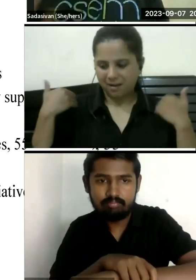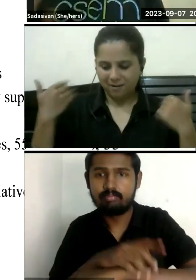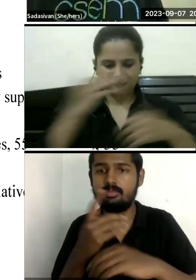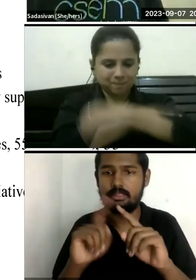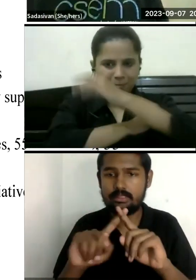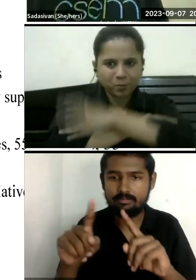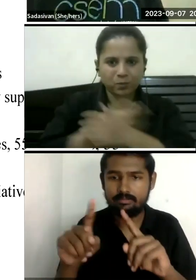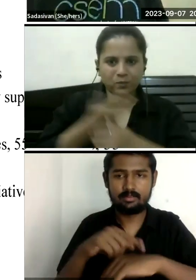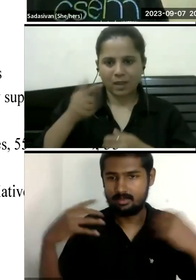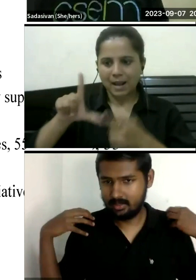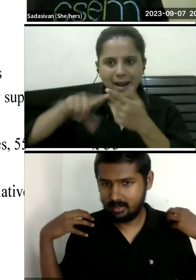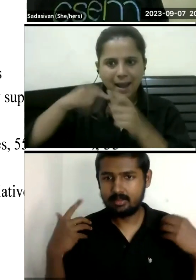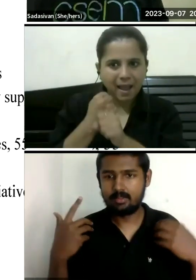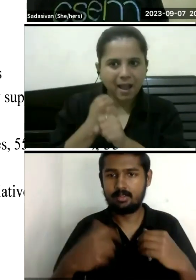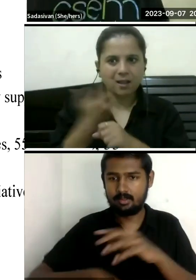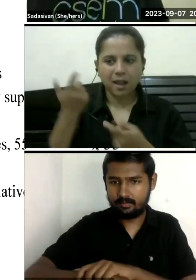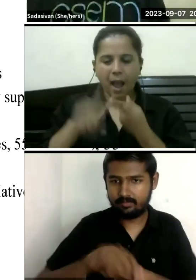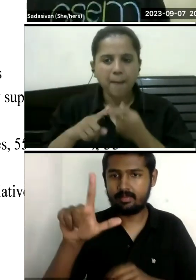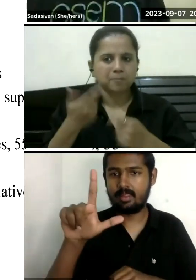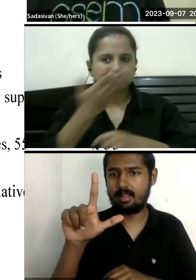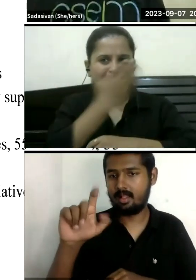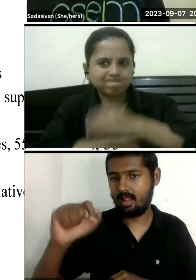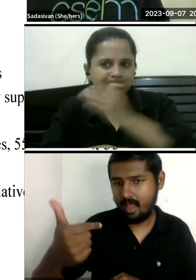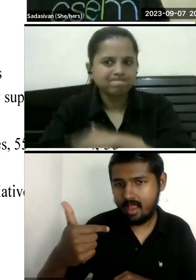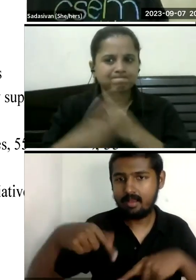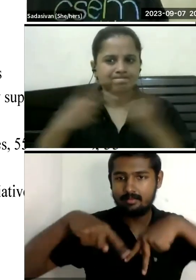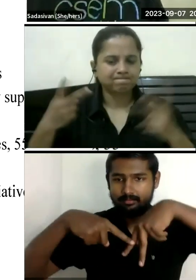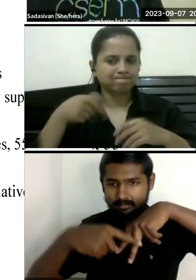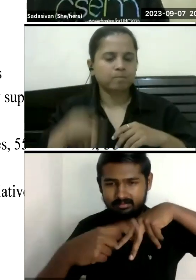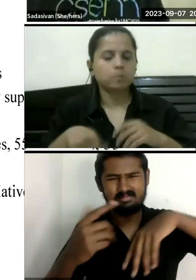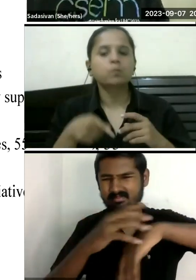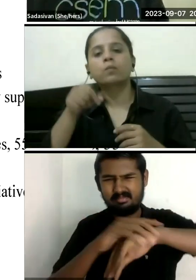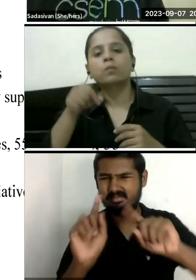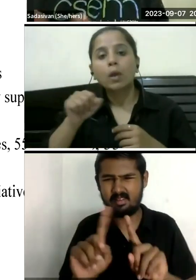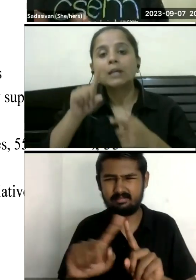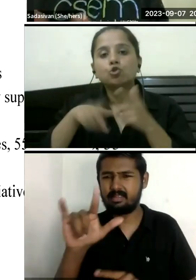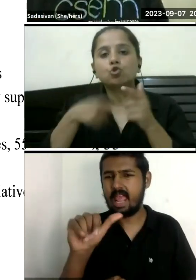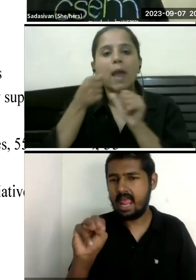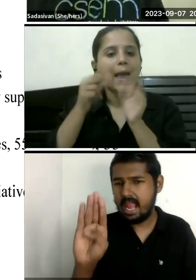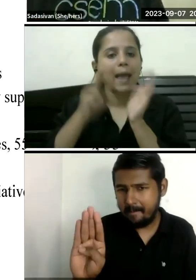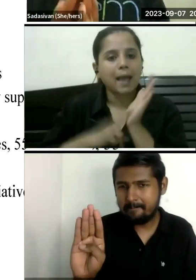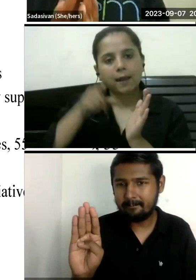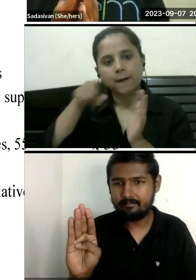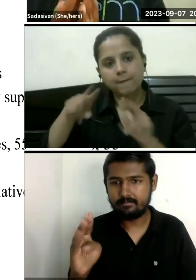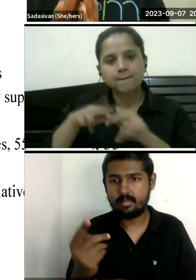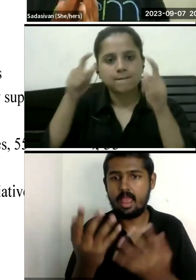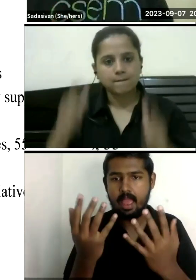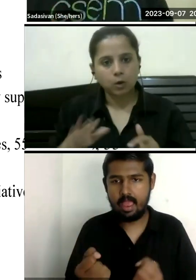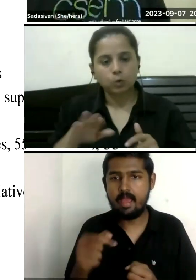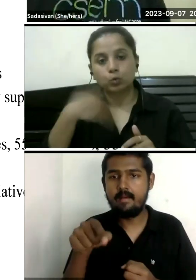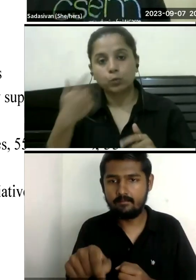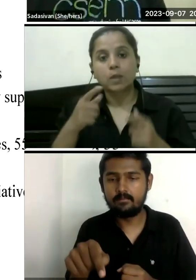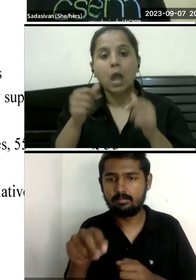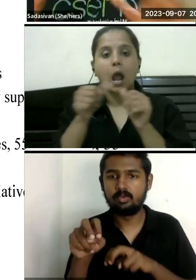group is working on developmental therapy in collaboration with Jain Foundation. And Ashoka University is working on a Myome